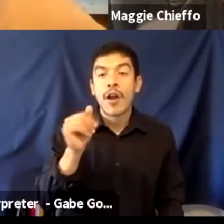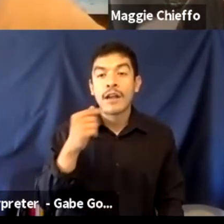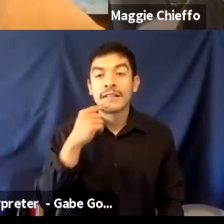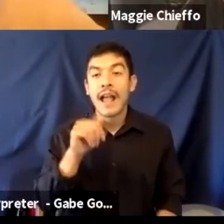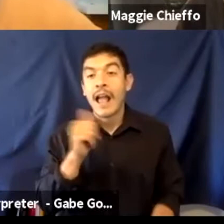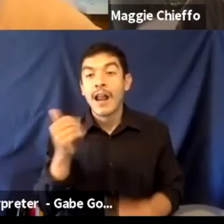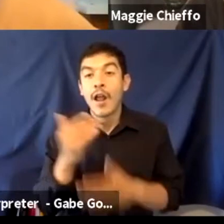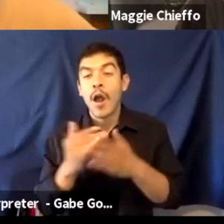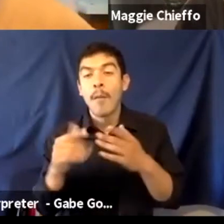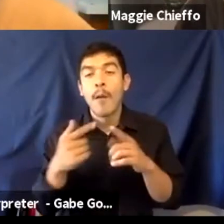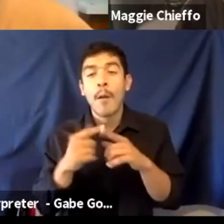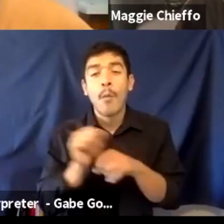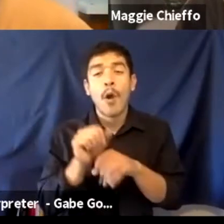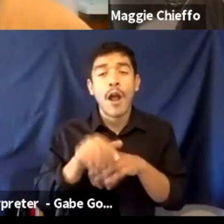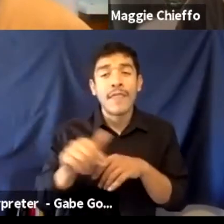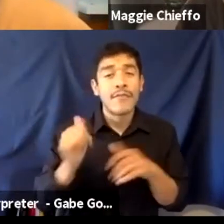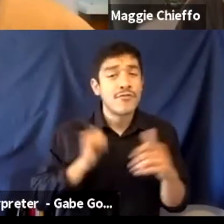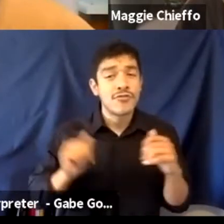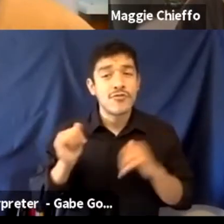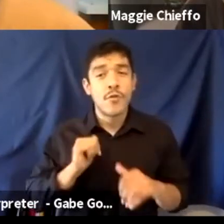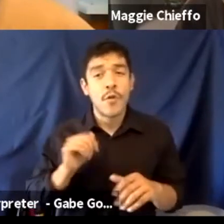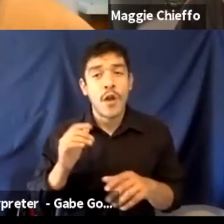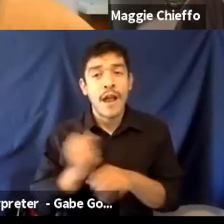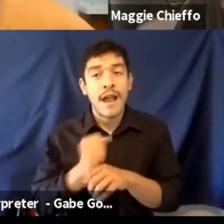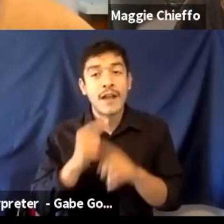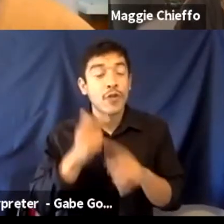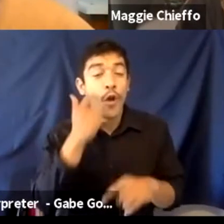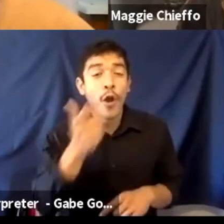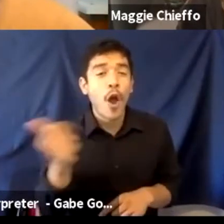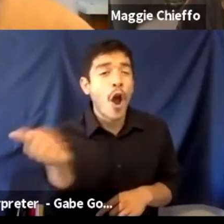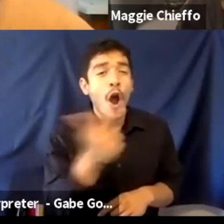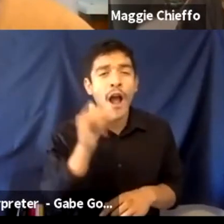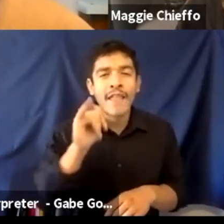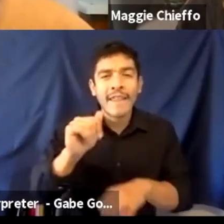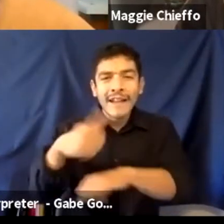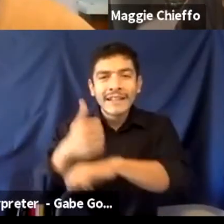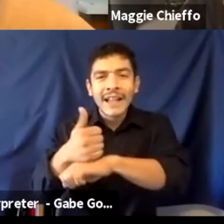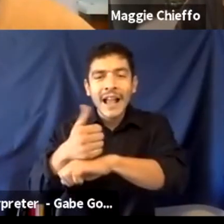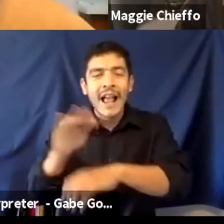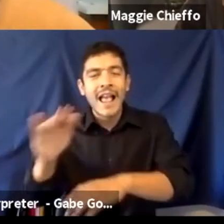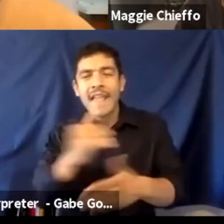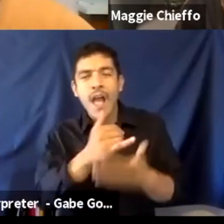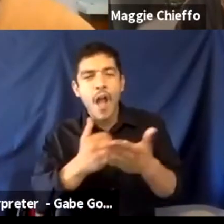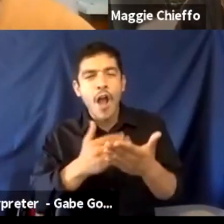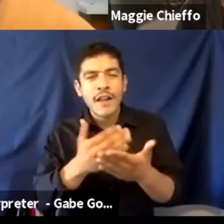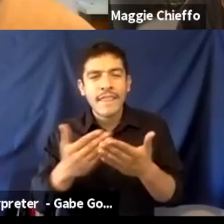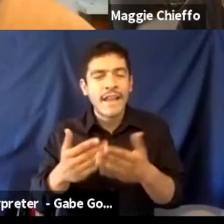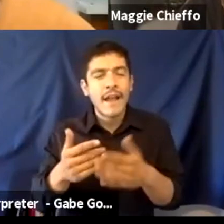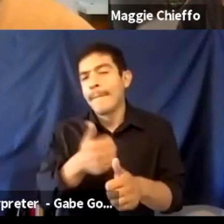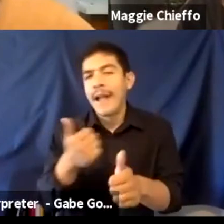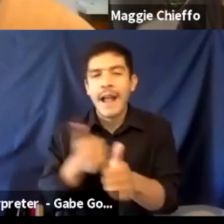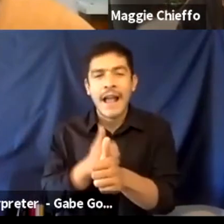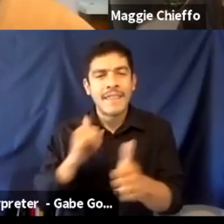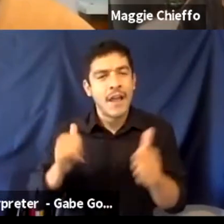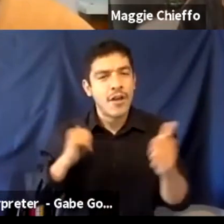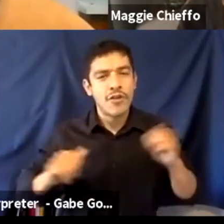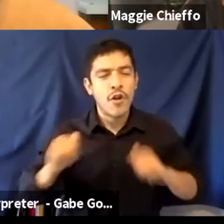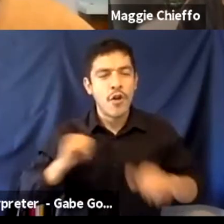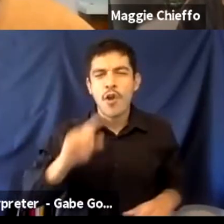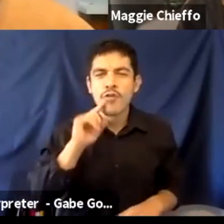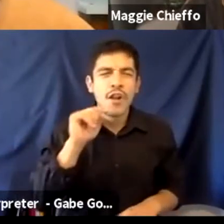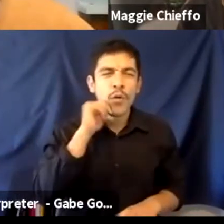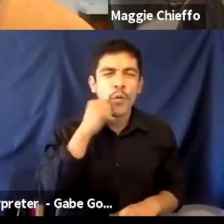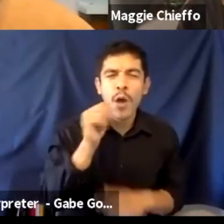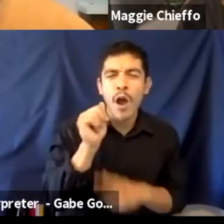about working on the show was like getting to look at all the sets and like the artistic things behind the show. There's like these really cool like